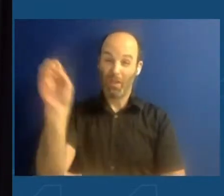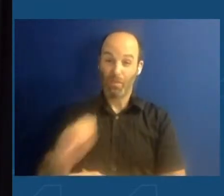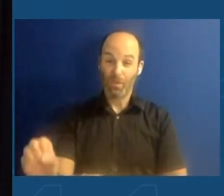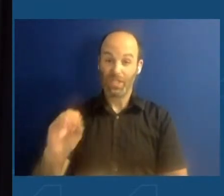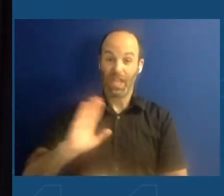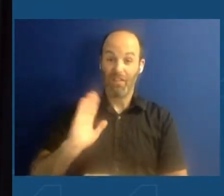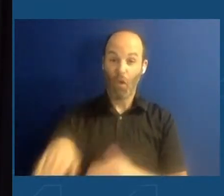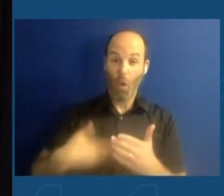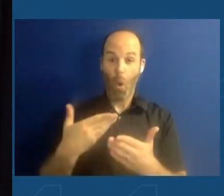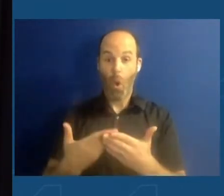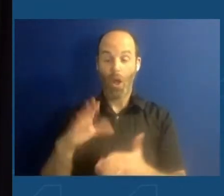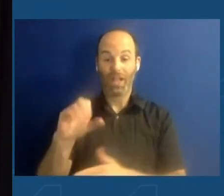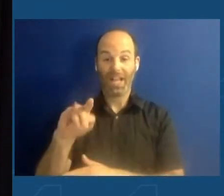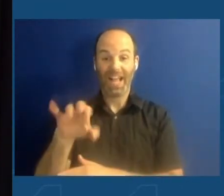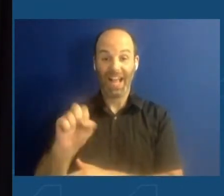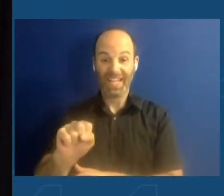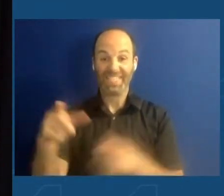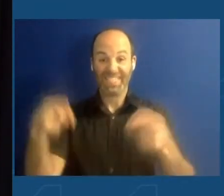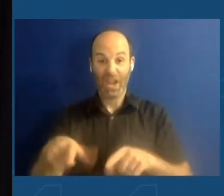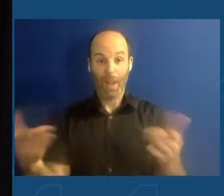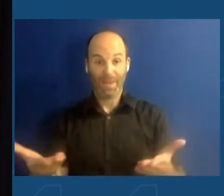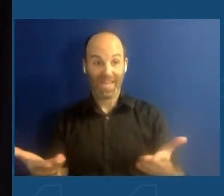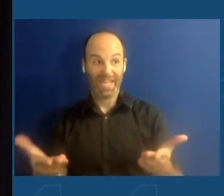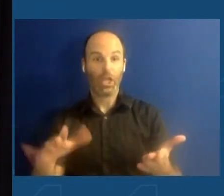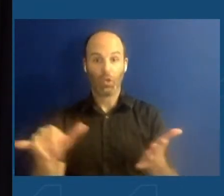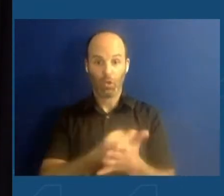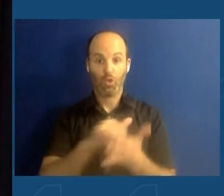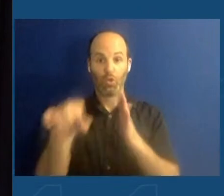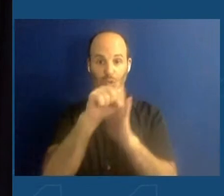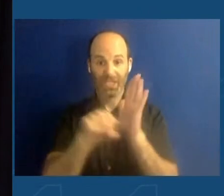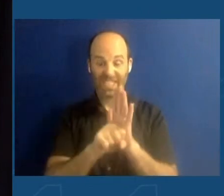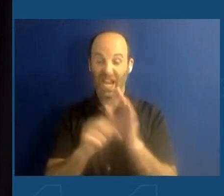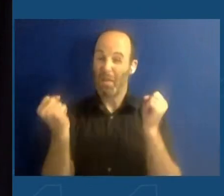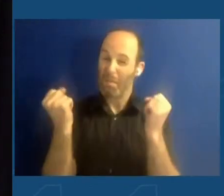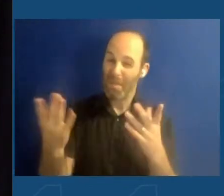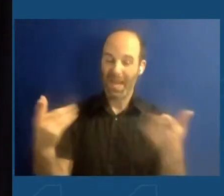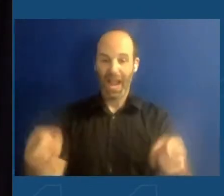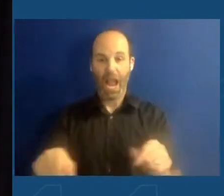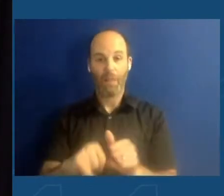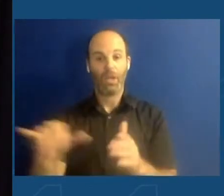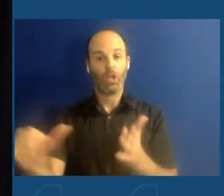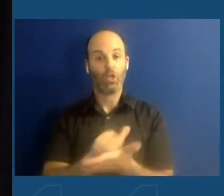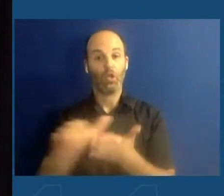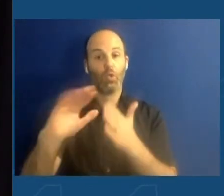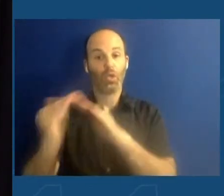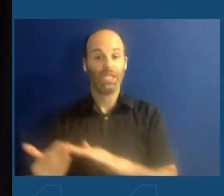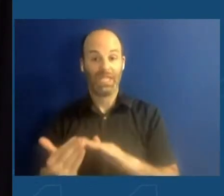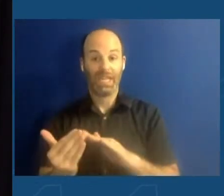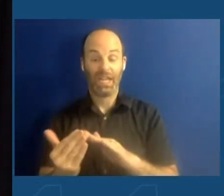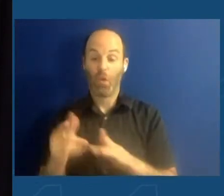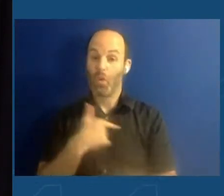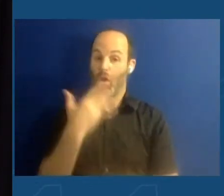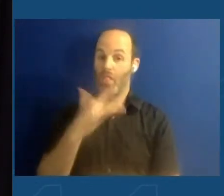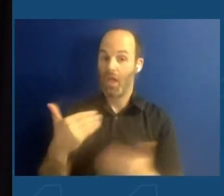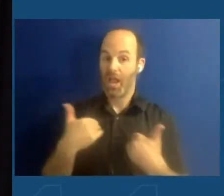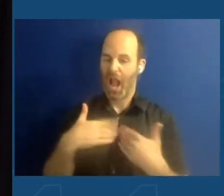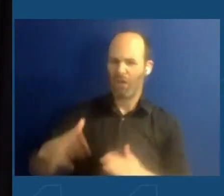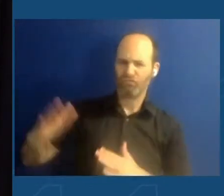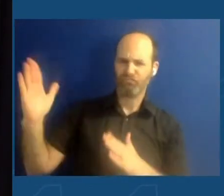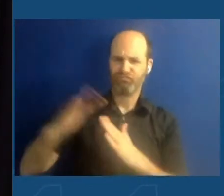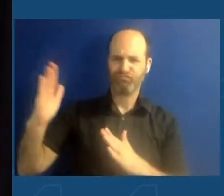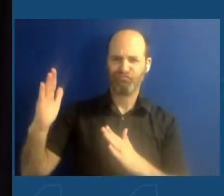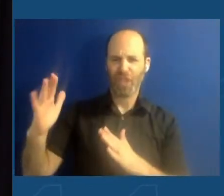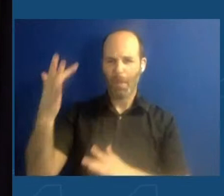vast majority of which are occurring in New York City. So that is a concern, and we are very fortunate to have a top medical